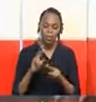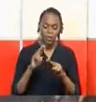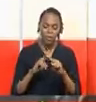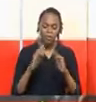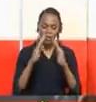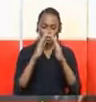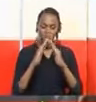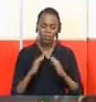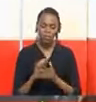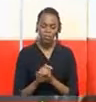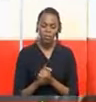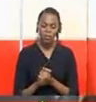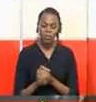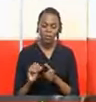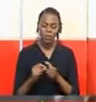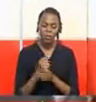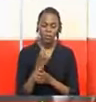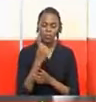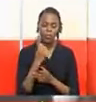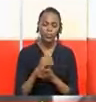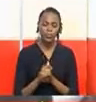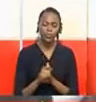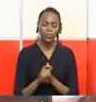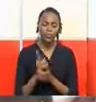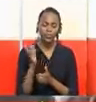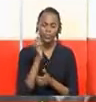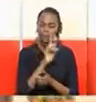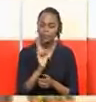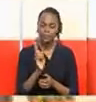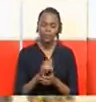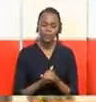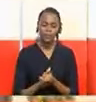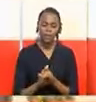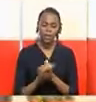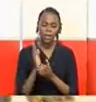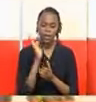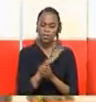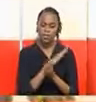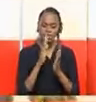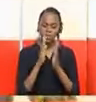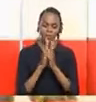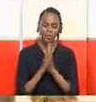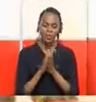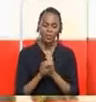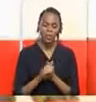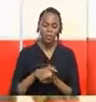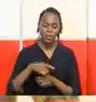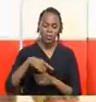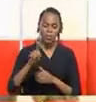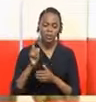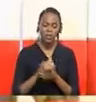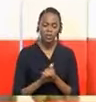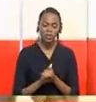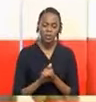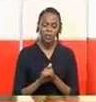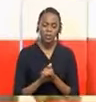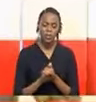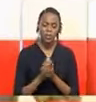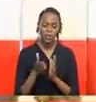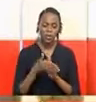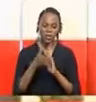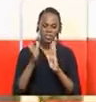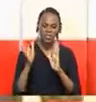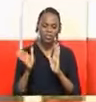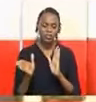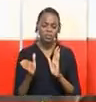would never stop burning. After prayers, he would go and open all curtains, doors,